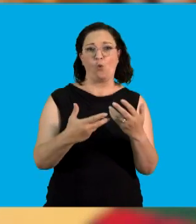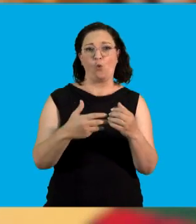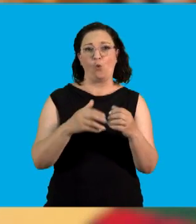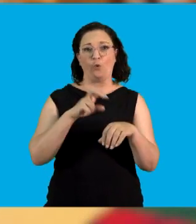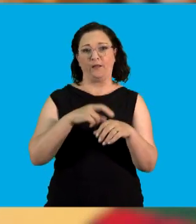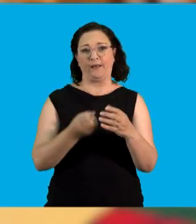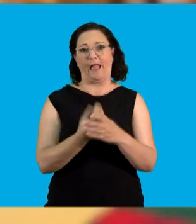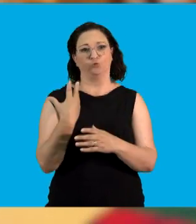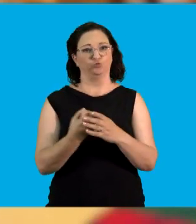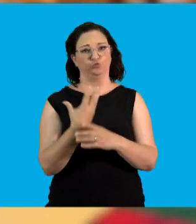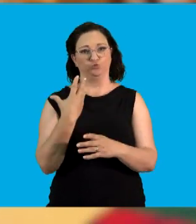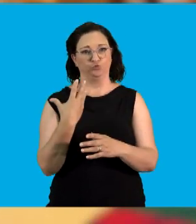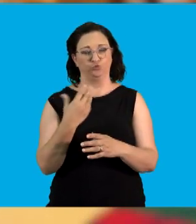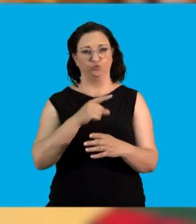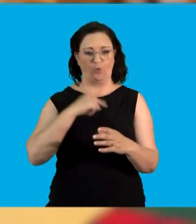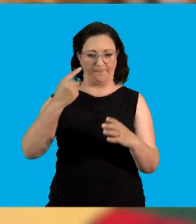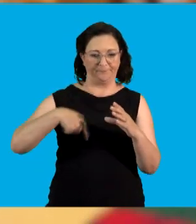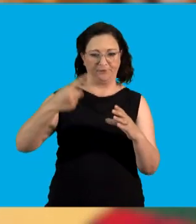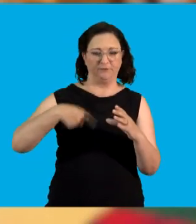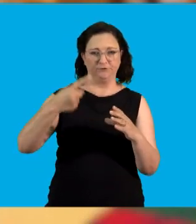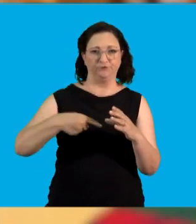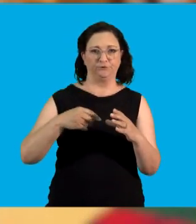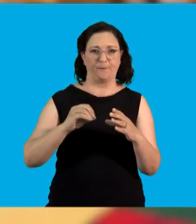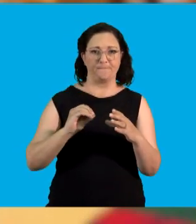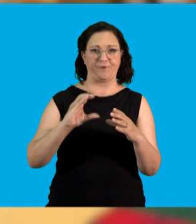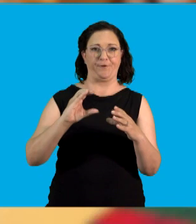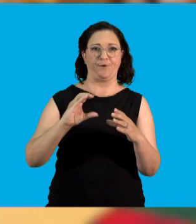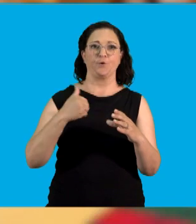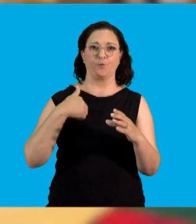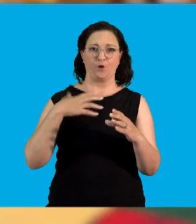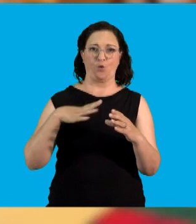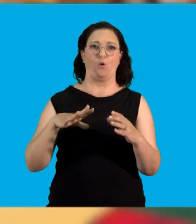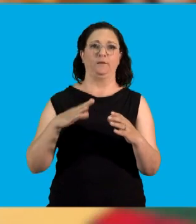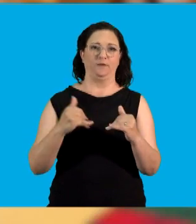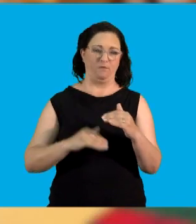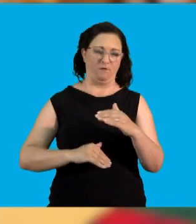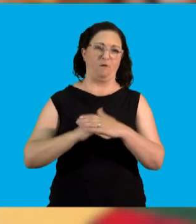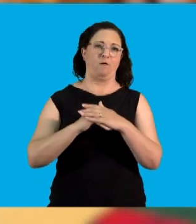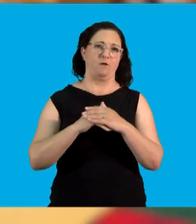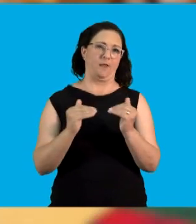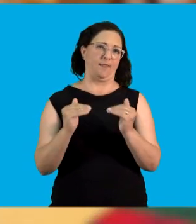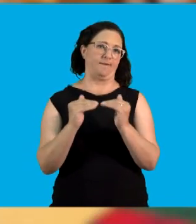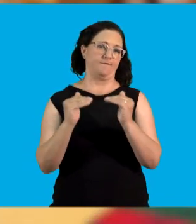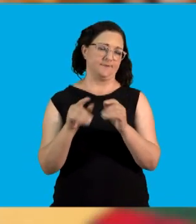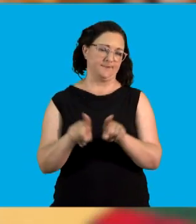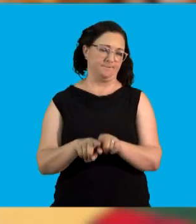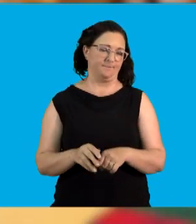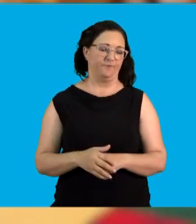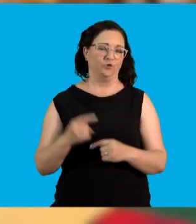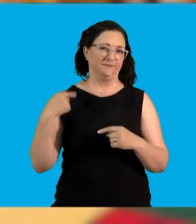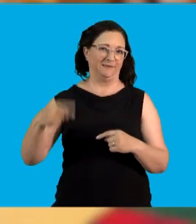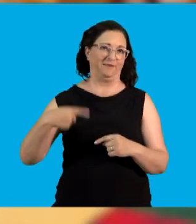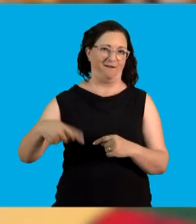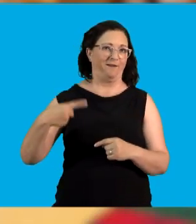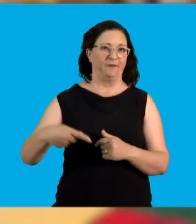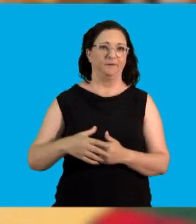tire or how much air pressure do we need to let out of the tire, because we want to keep our pressure at an optimum level of